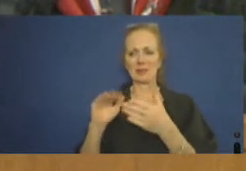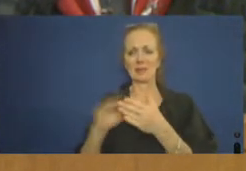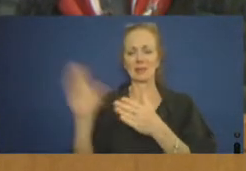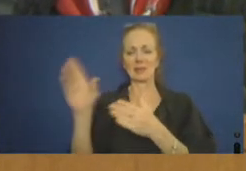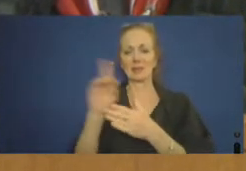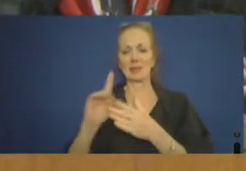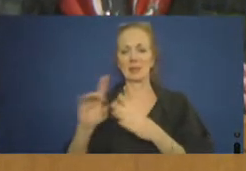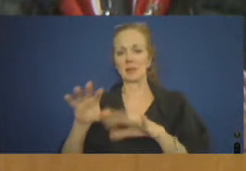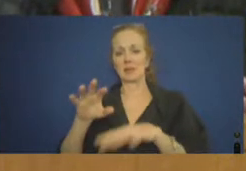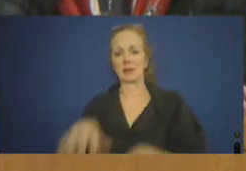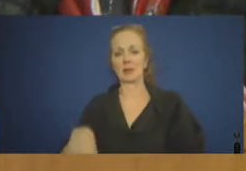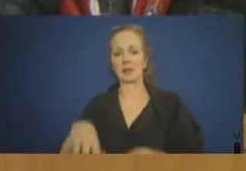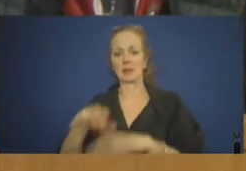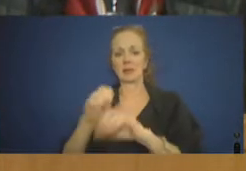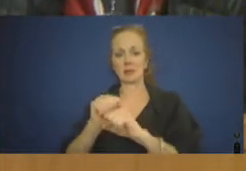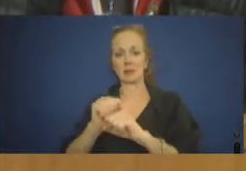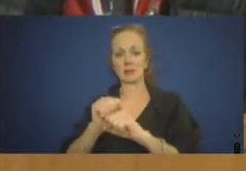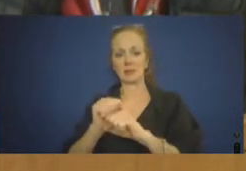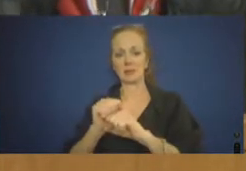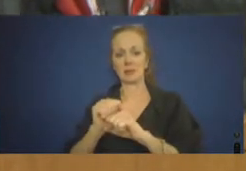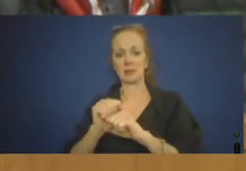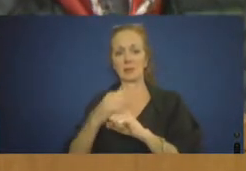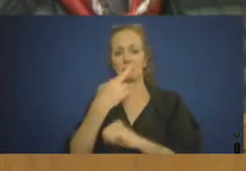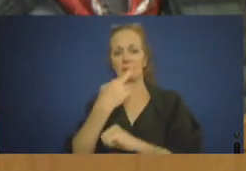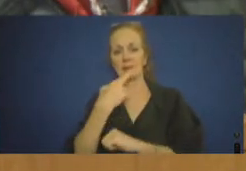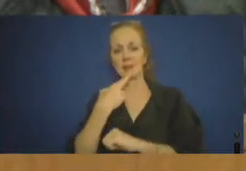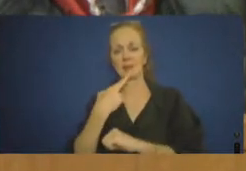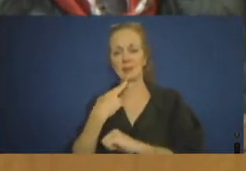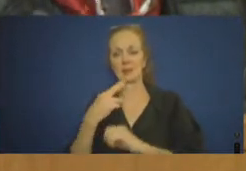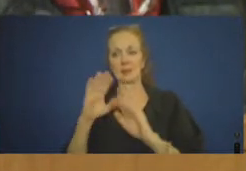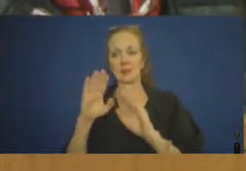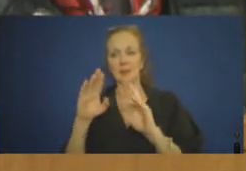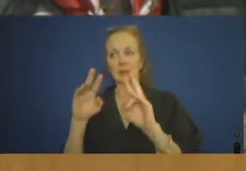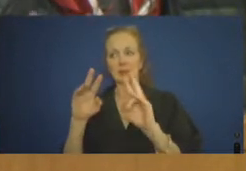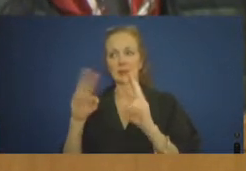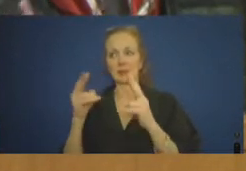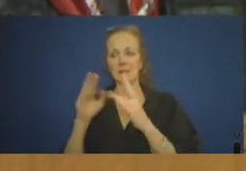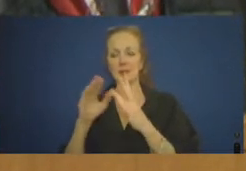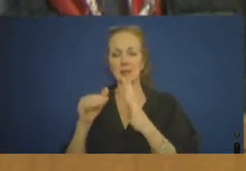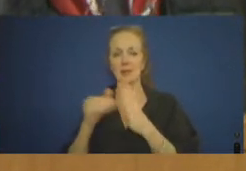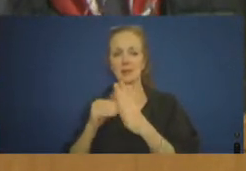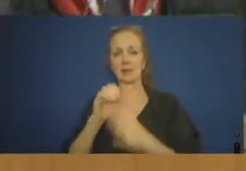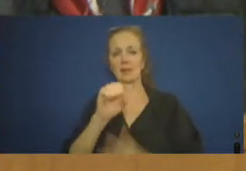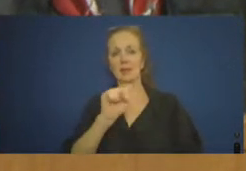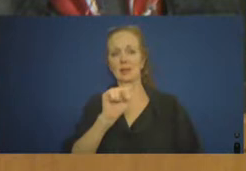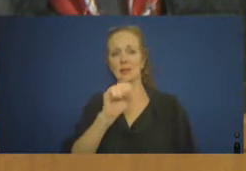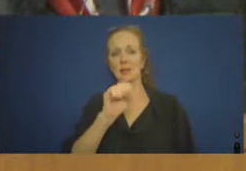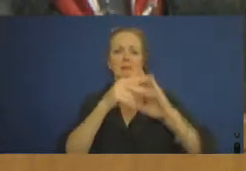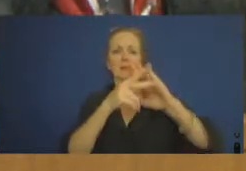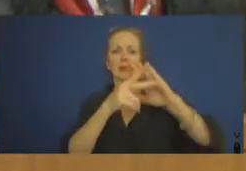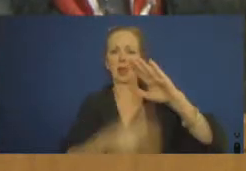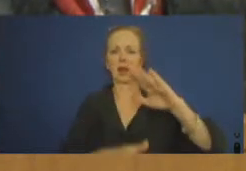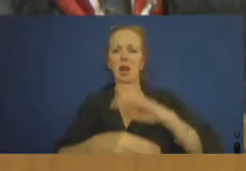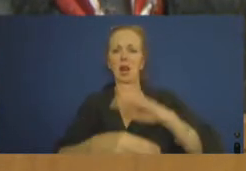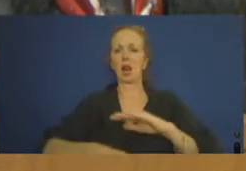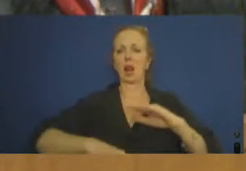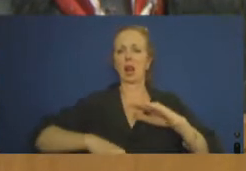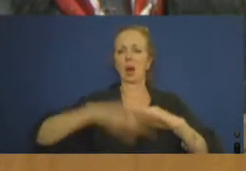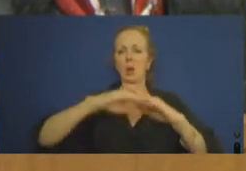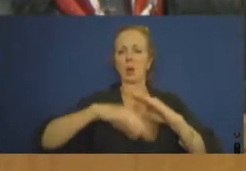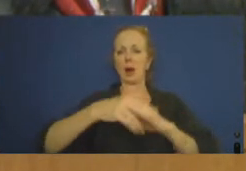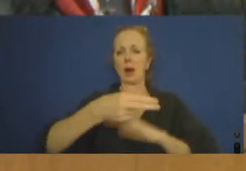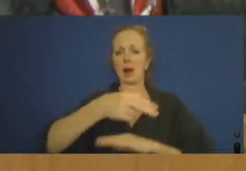anchor. To be an anchor restaurant at center. SunCap is planning to put the majority of the alleyways as they